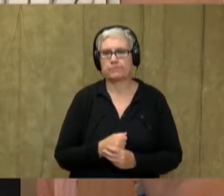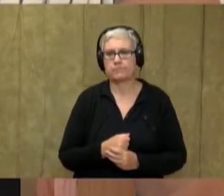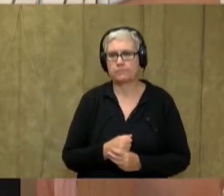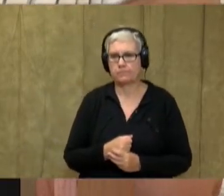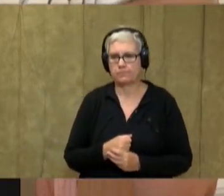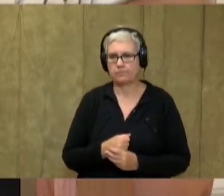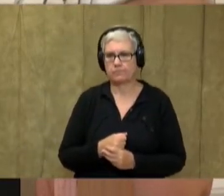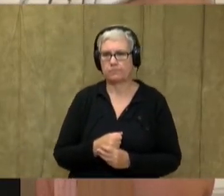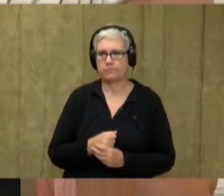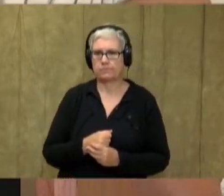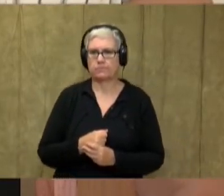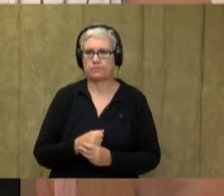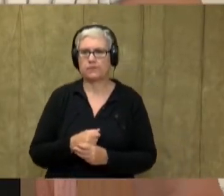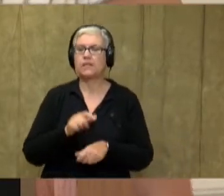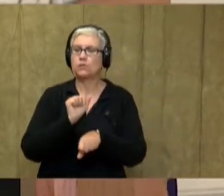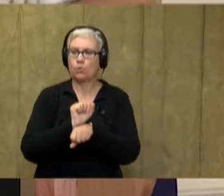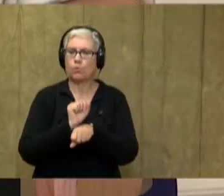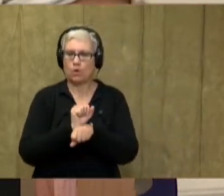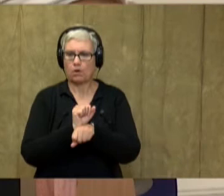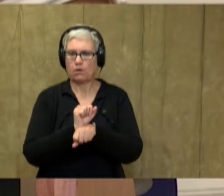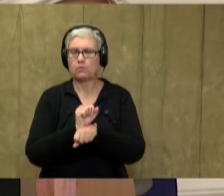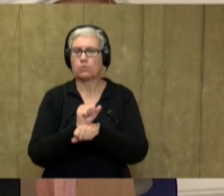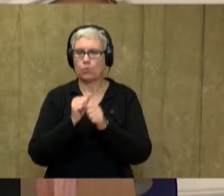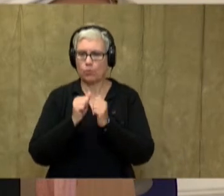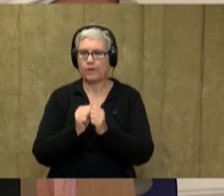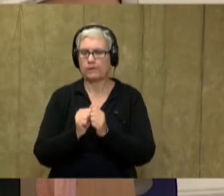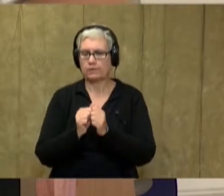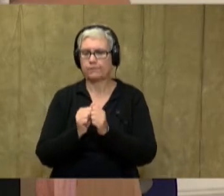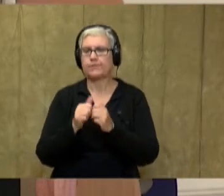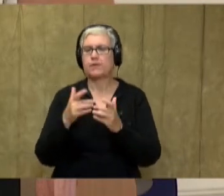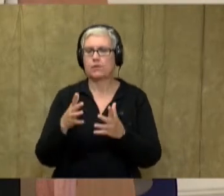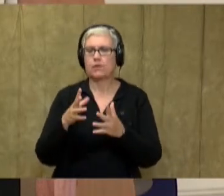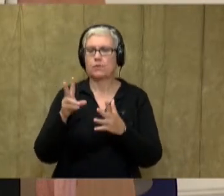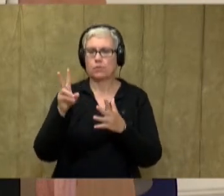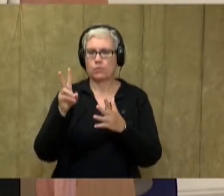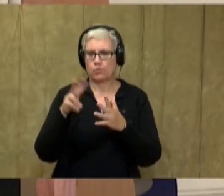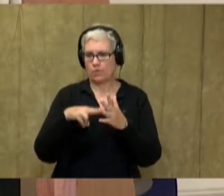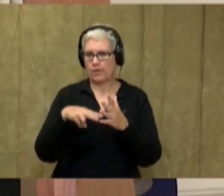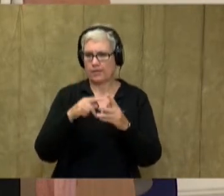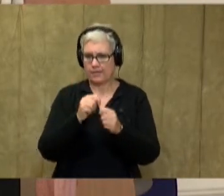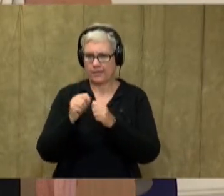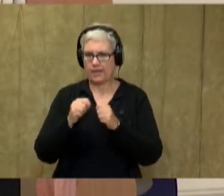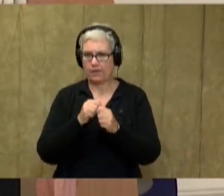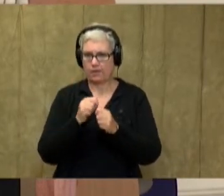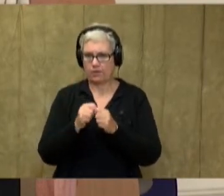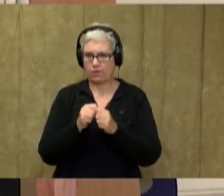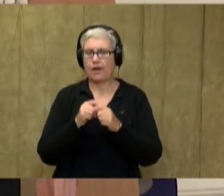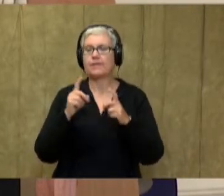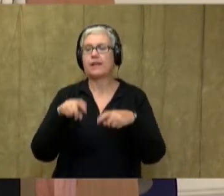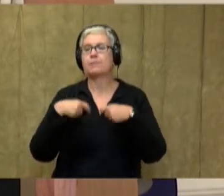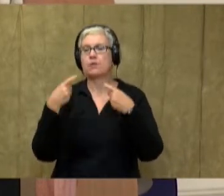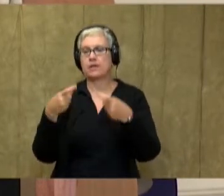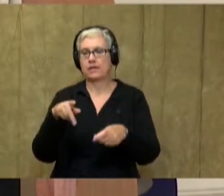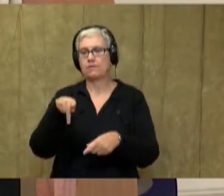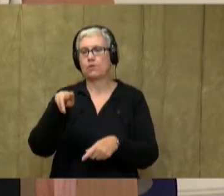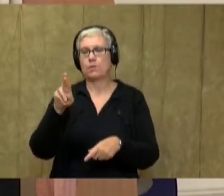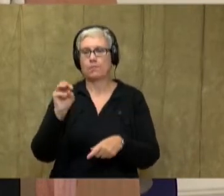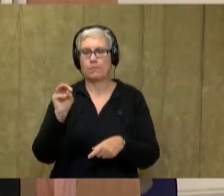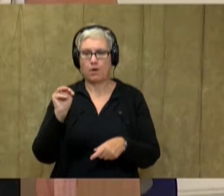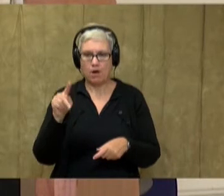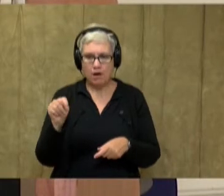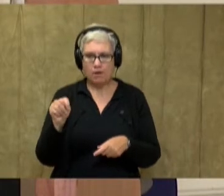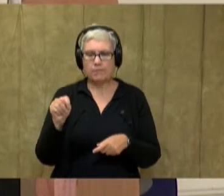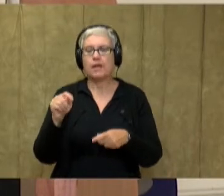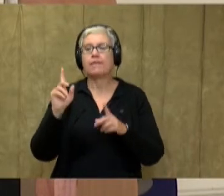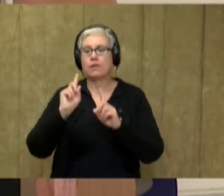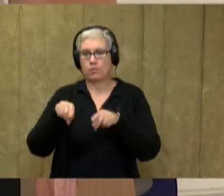prompt is a work along, so follow along as I read it, and then at the end we're going to be giving a prompt that we're actually going to have to answer.